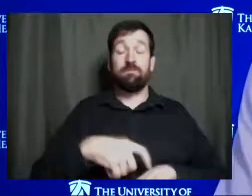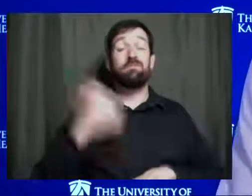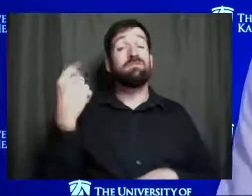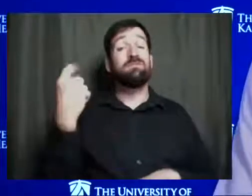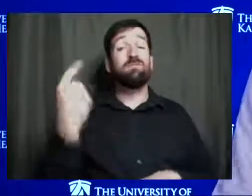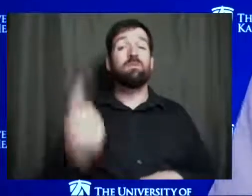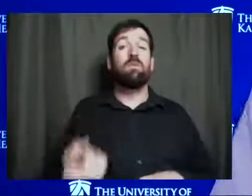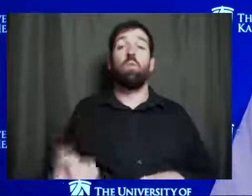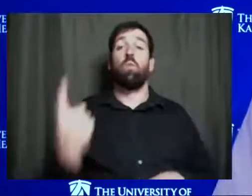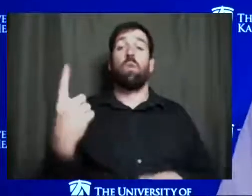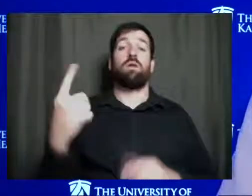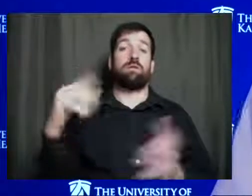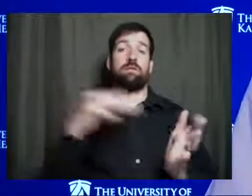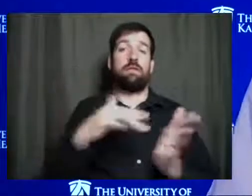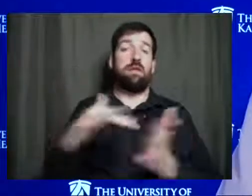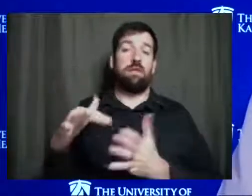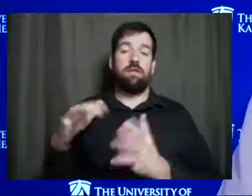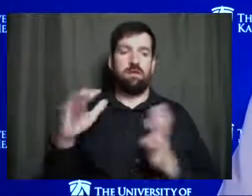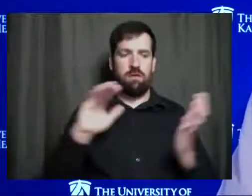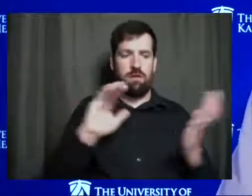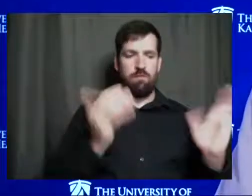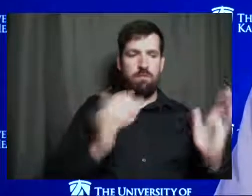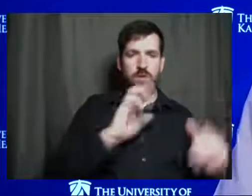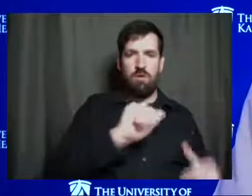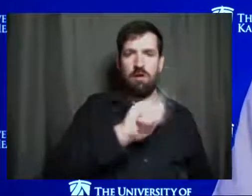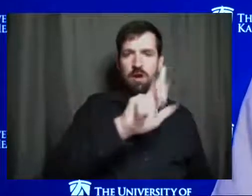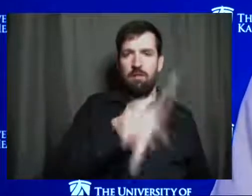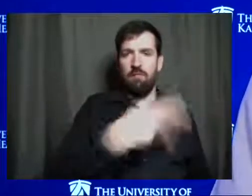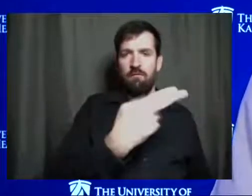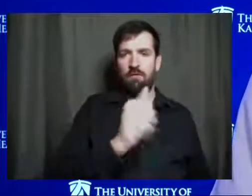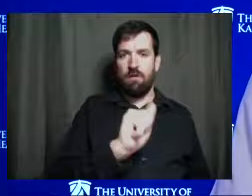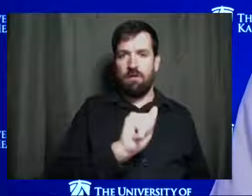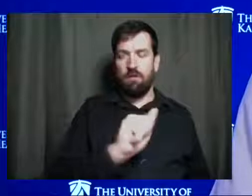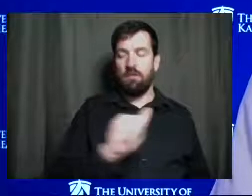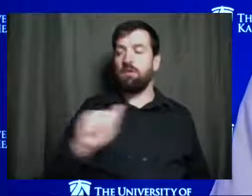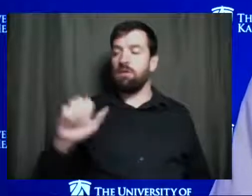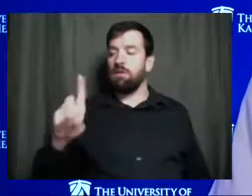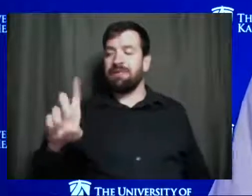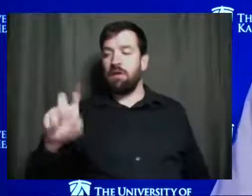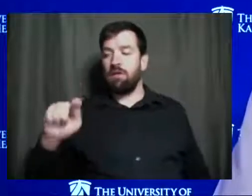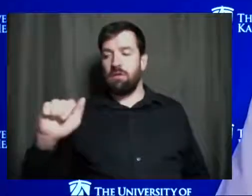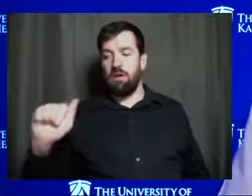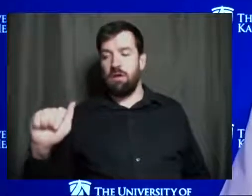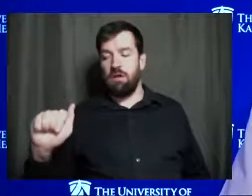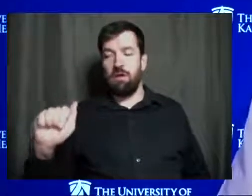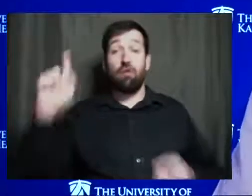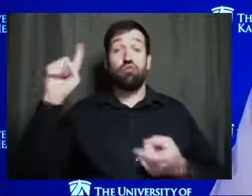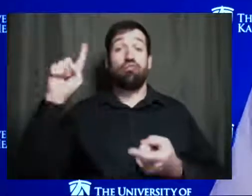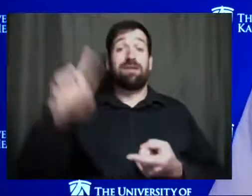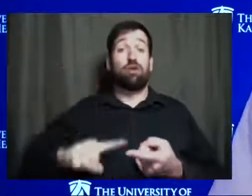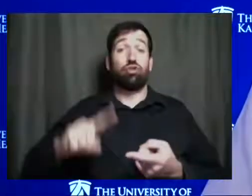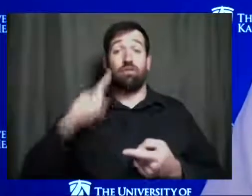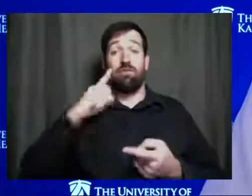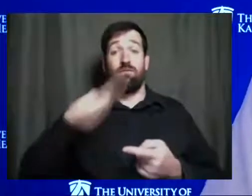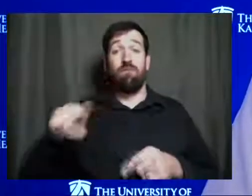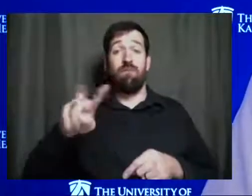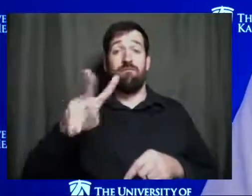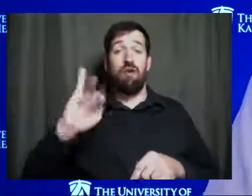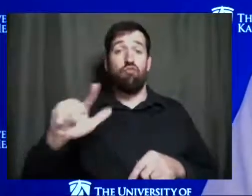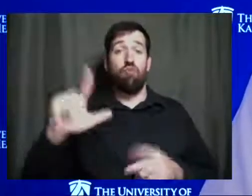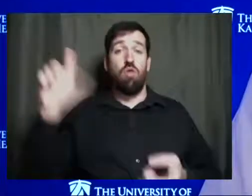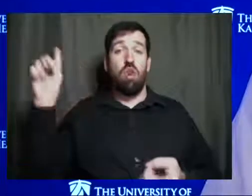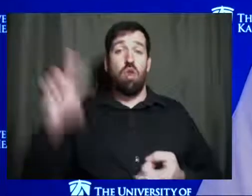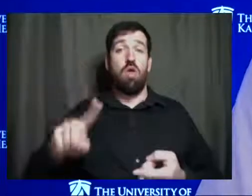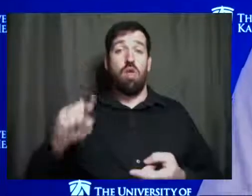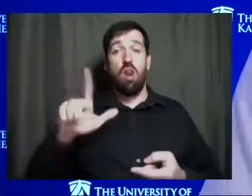at Alpha versus Delta, and what they saw that those reductions in viral load were much less